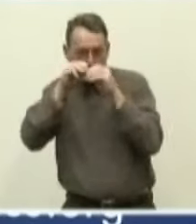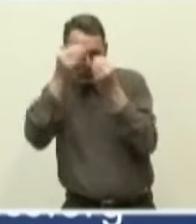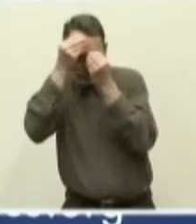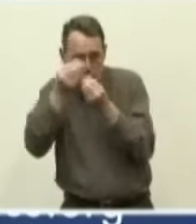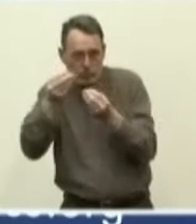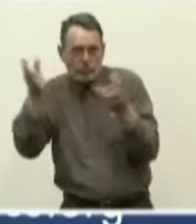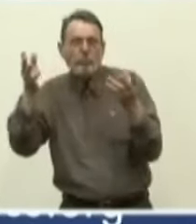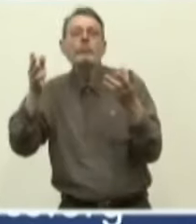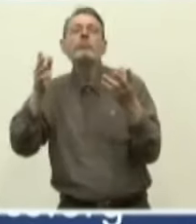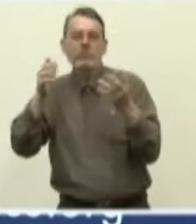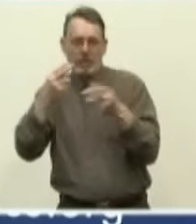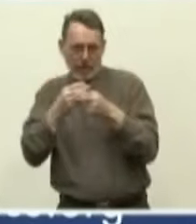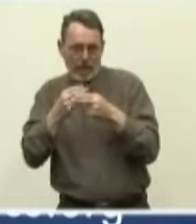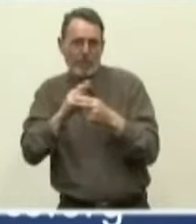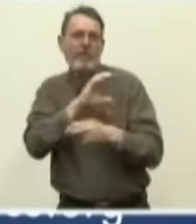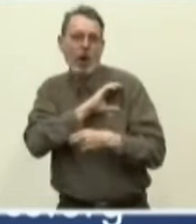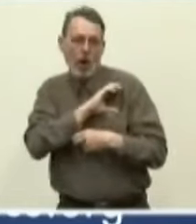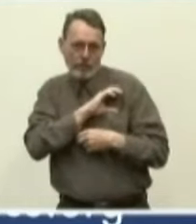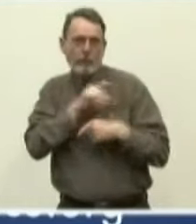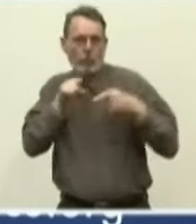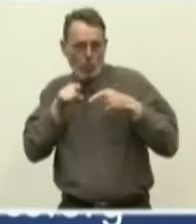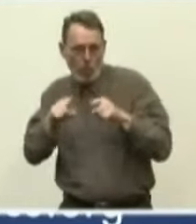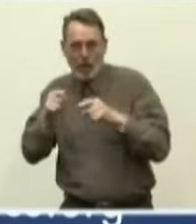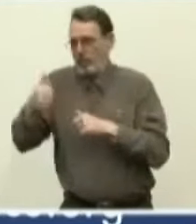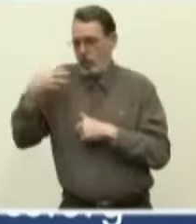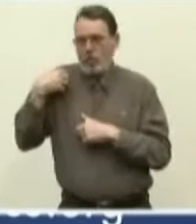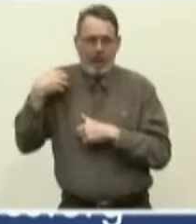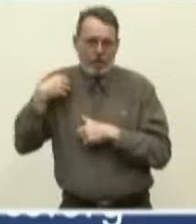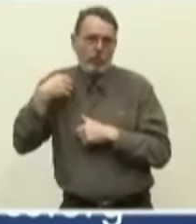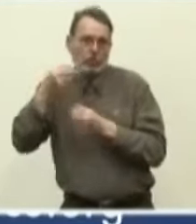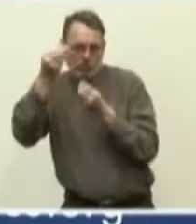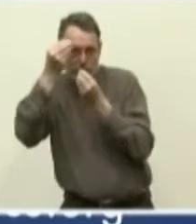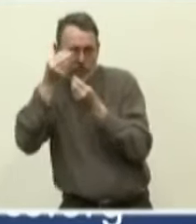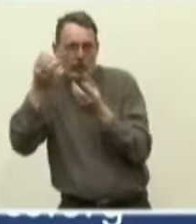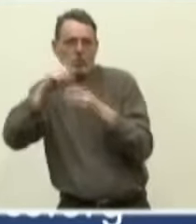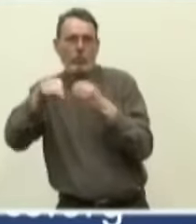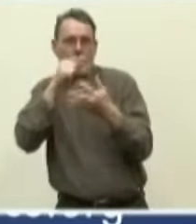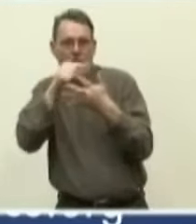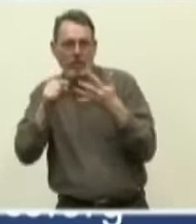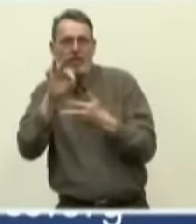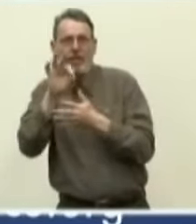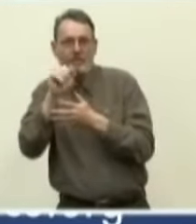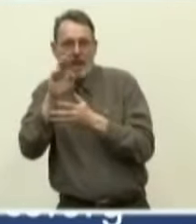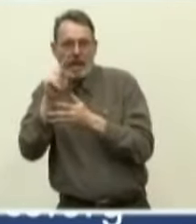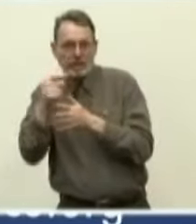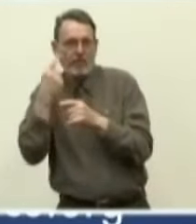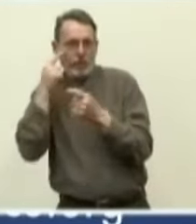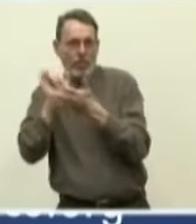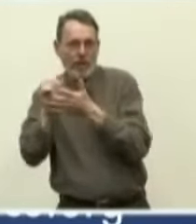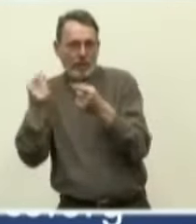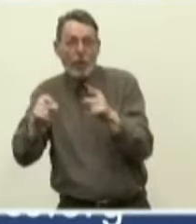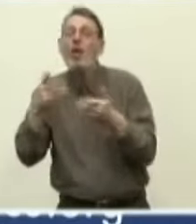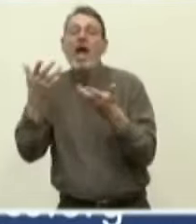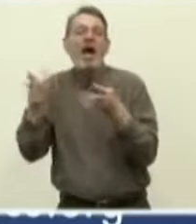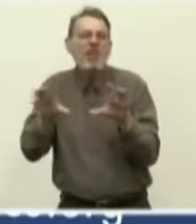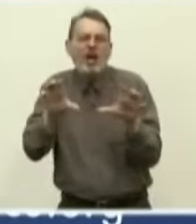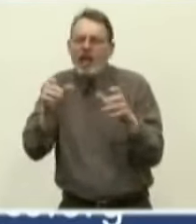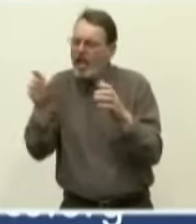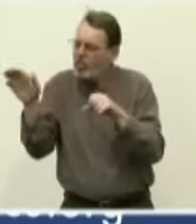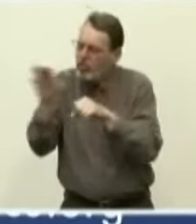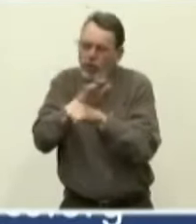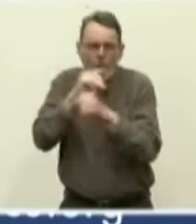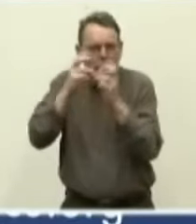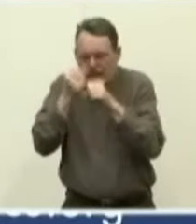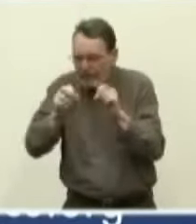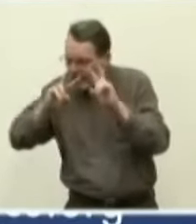Robert O'Sullivan's presentation of the facts of this incident. We've conducted a thorough safety assessment in this case